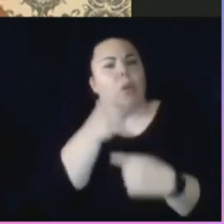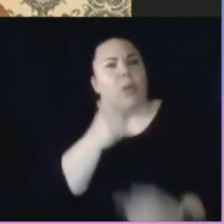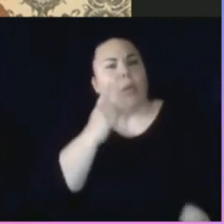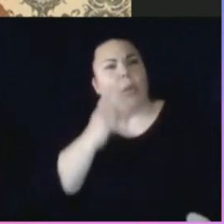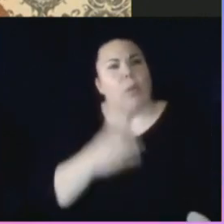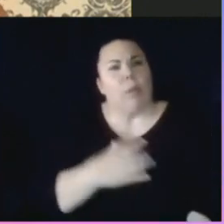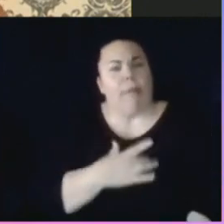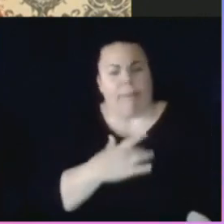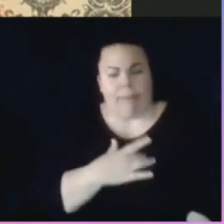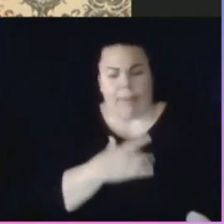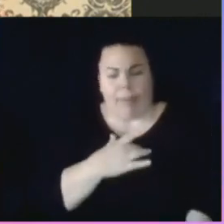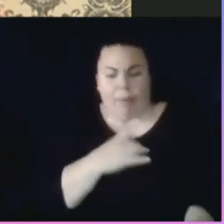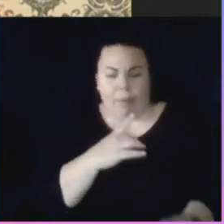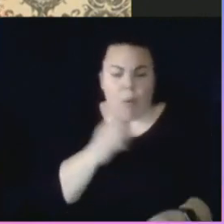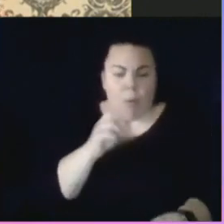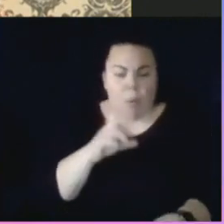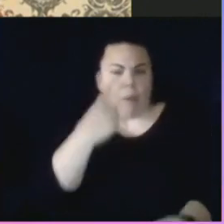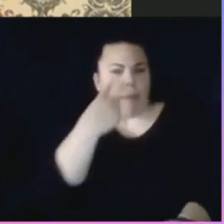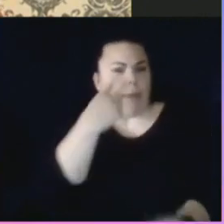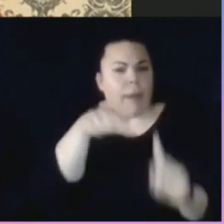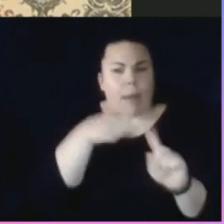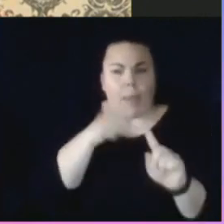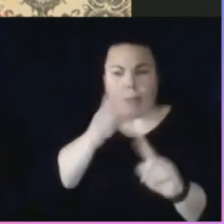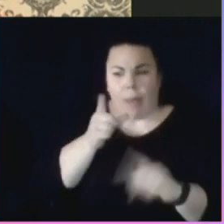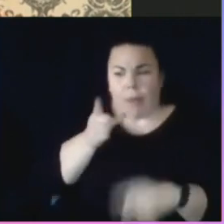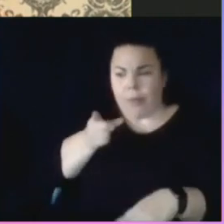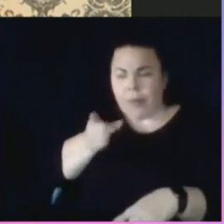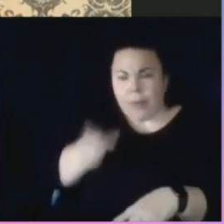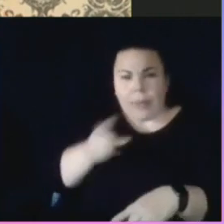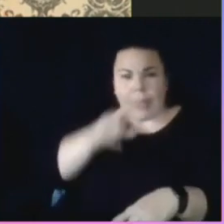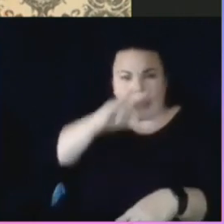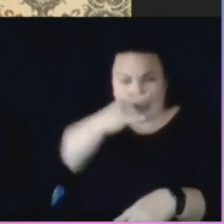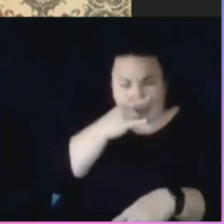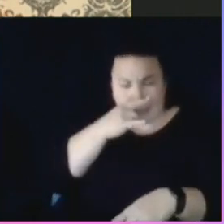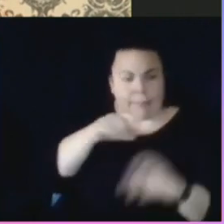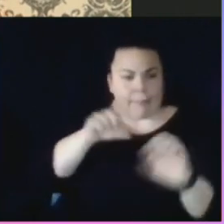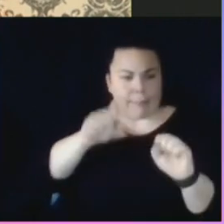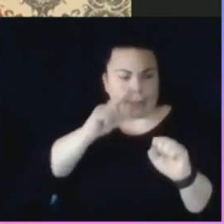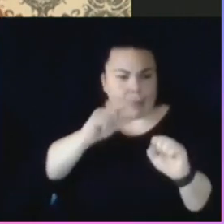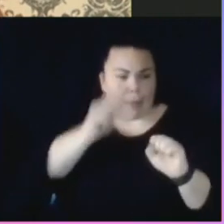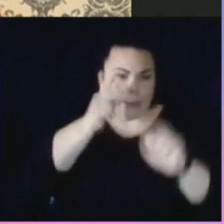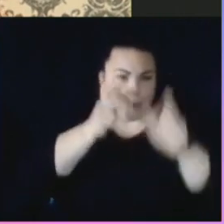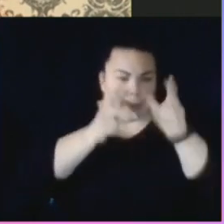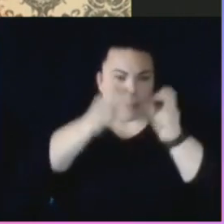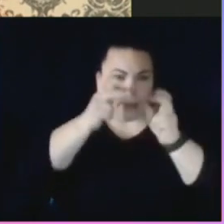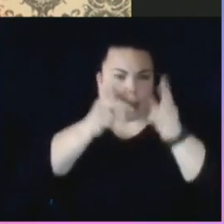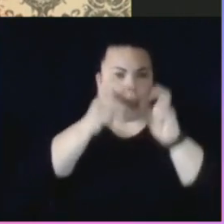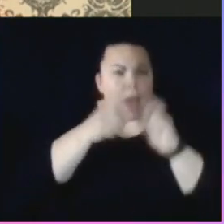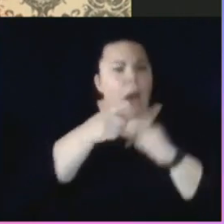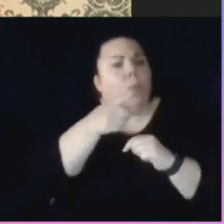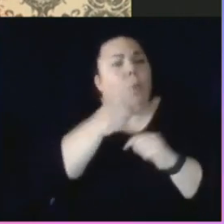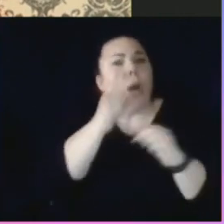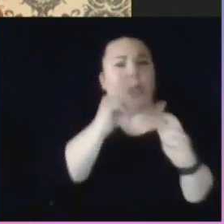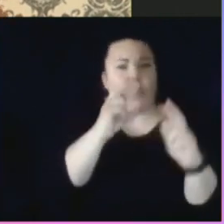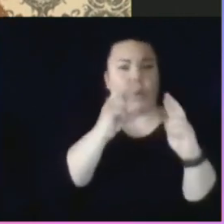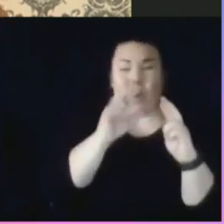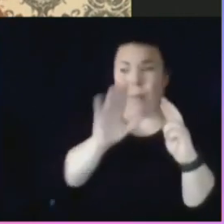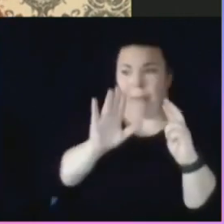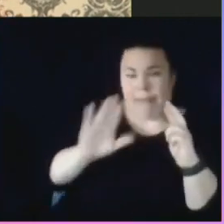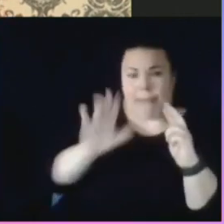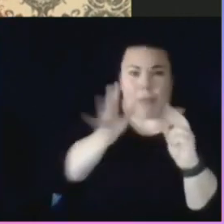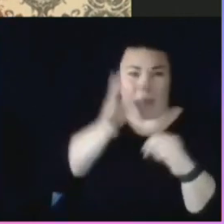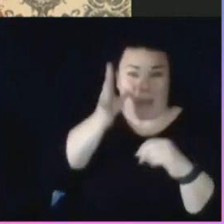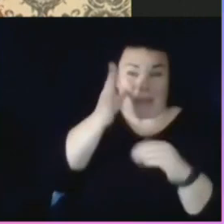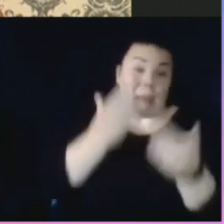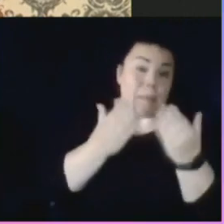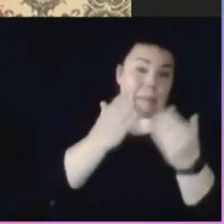instance, that reads your book gets from it about themselves, and what you hope that their parents, who may not be non-binary,